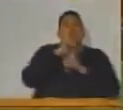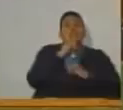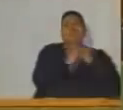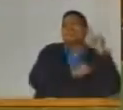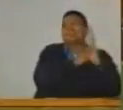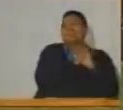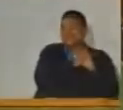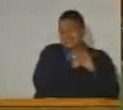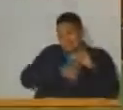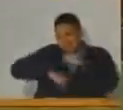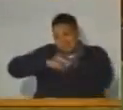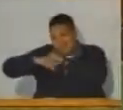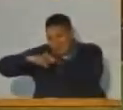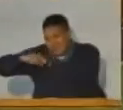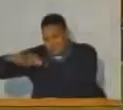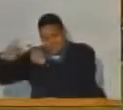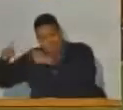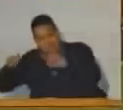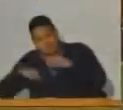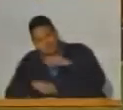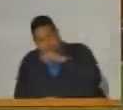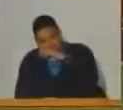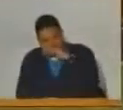international markets.